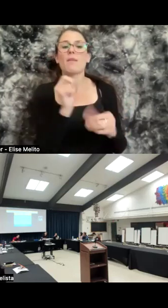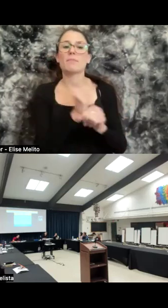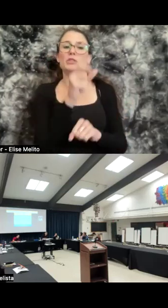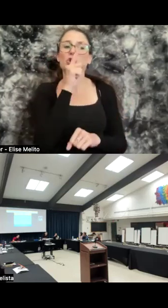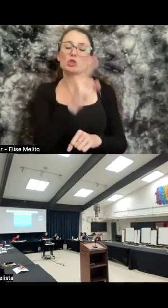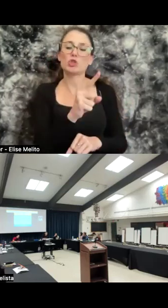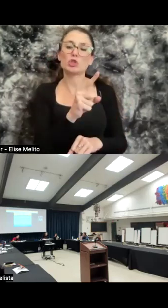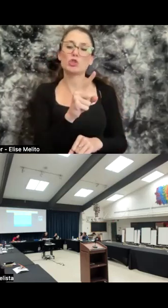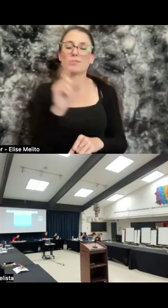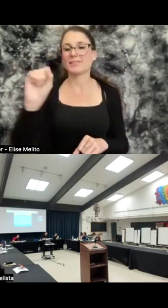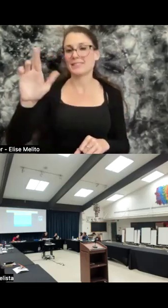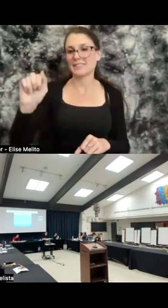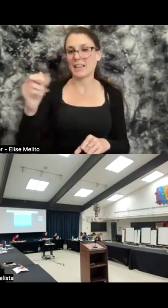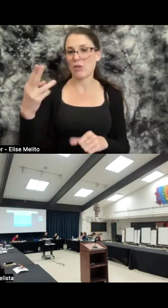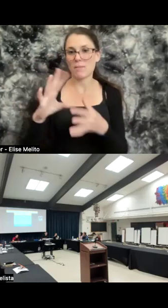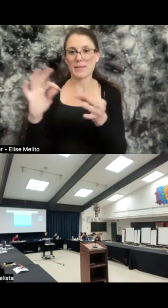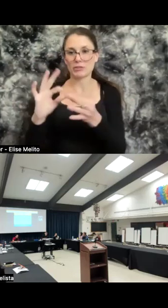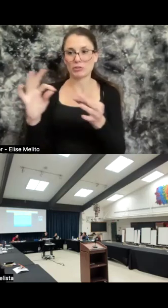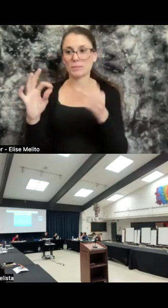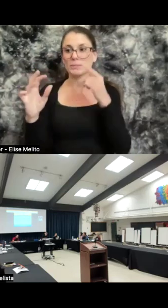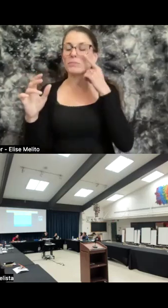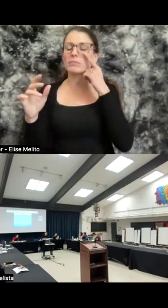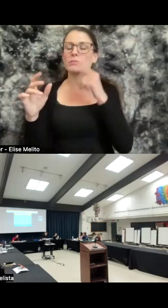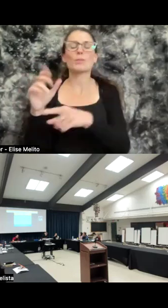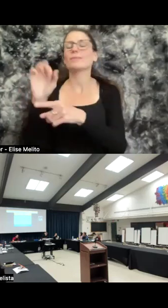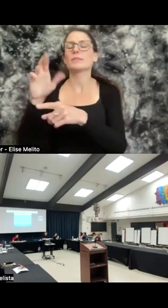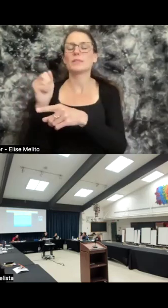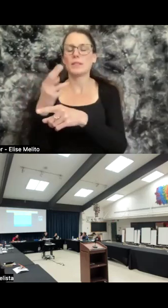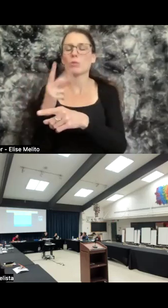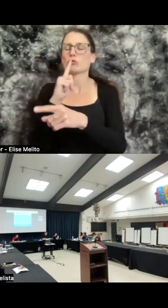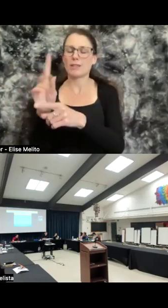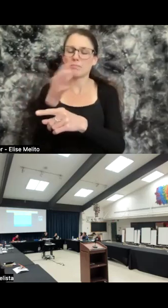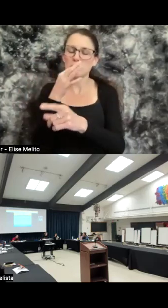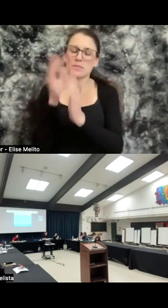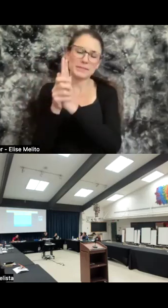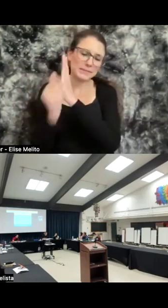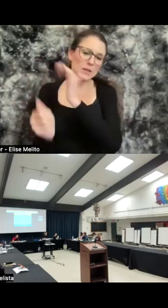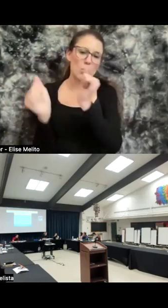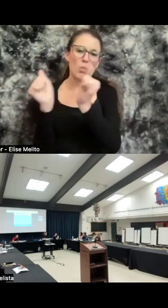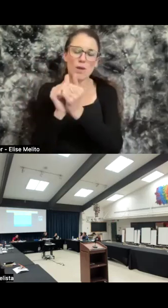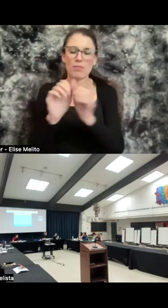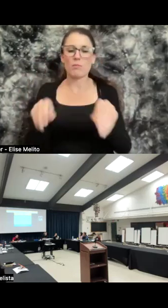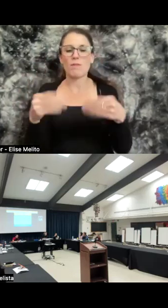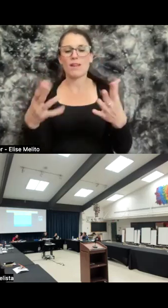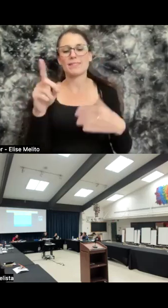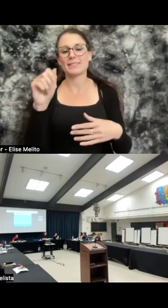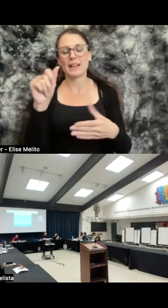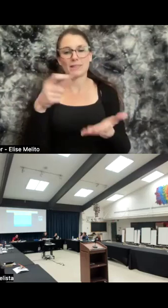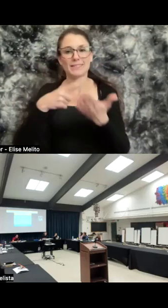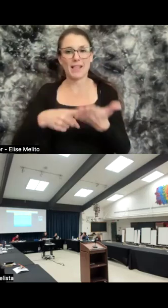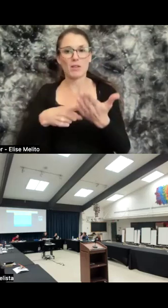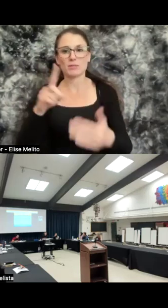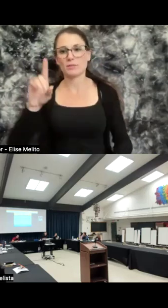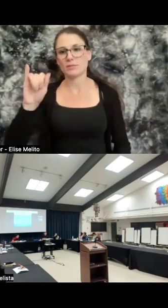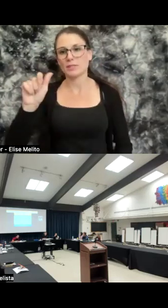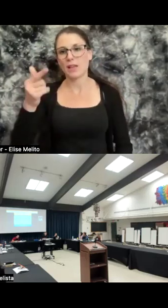sure Sarah was very skilled and trained in providing data dialogues. So we're not,